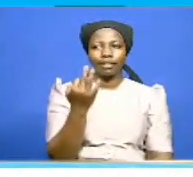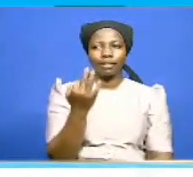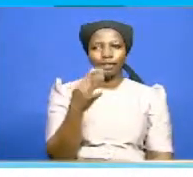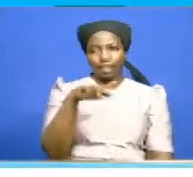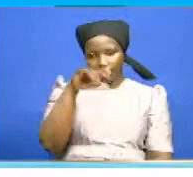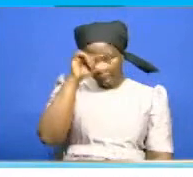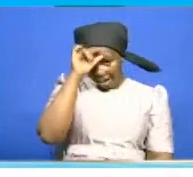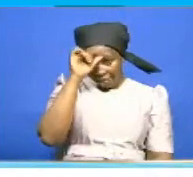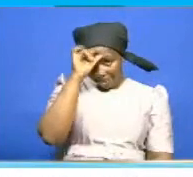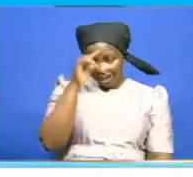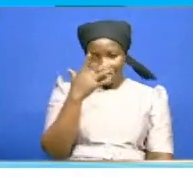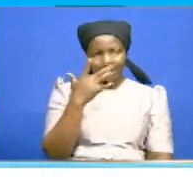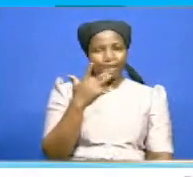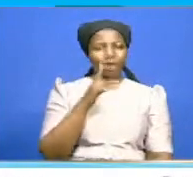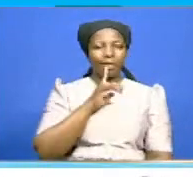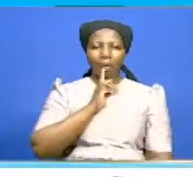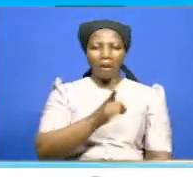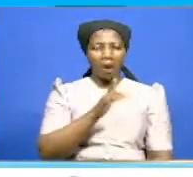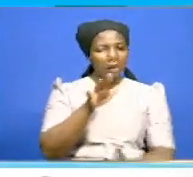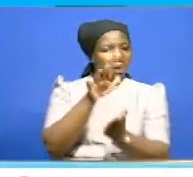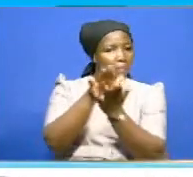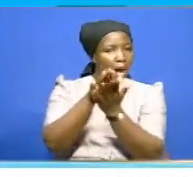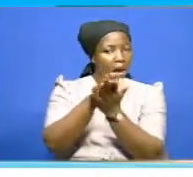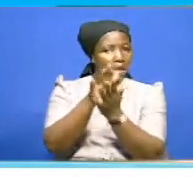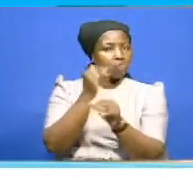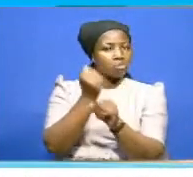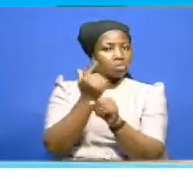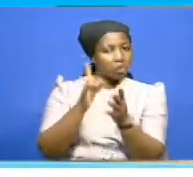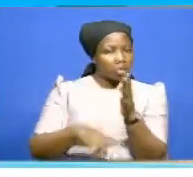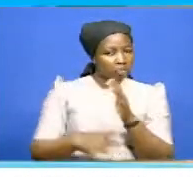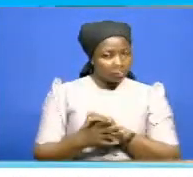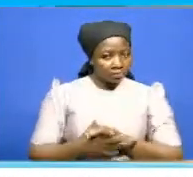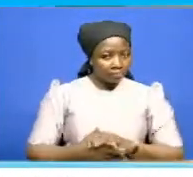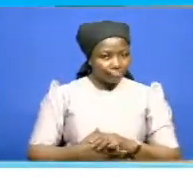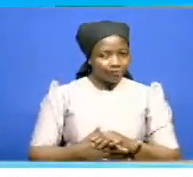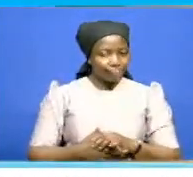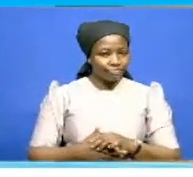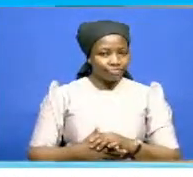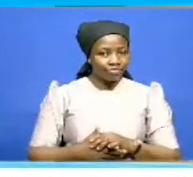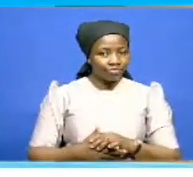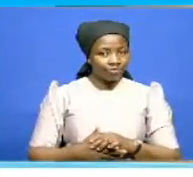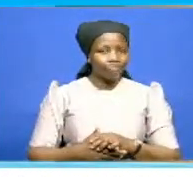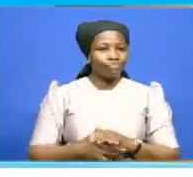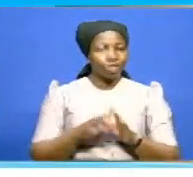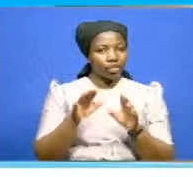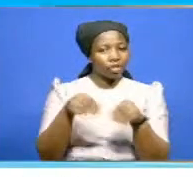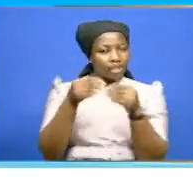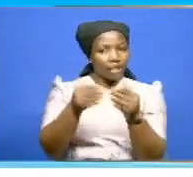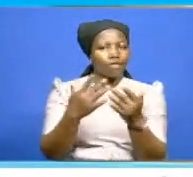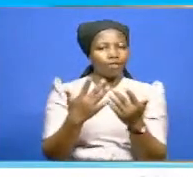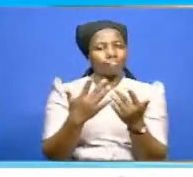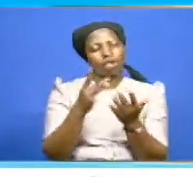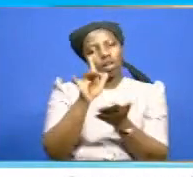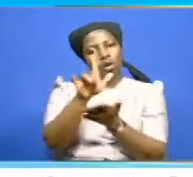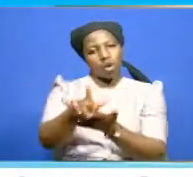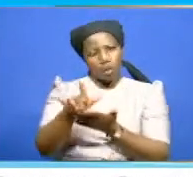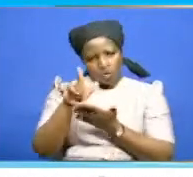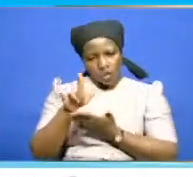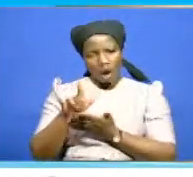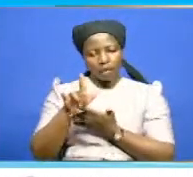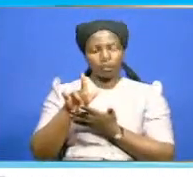government directed bank to or issued a moratorium on loan